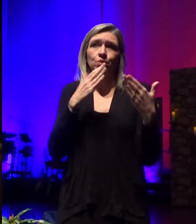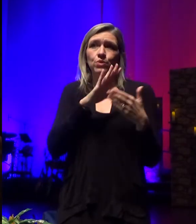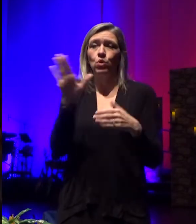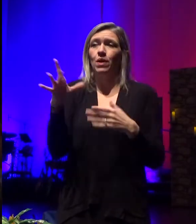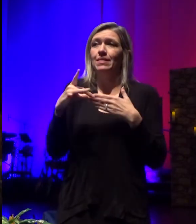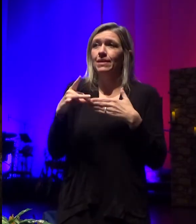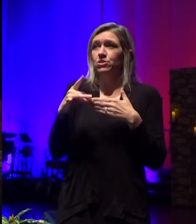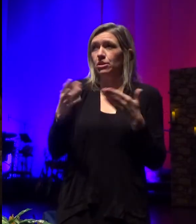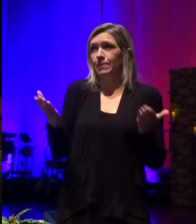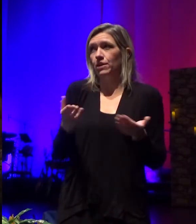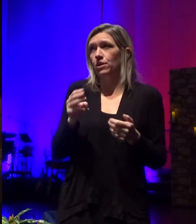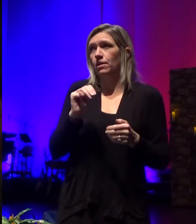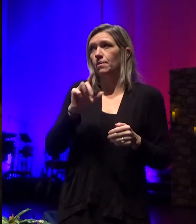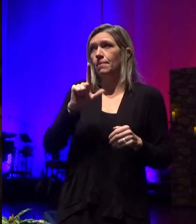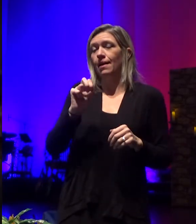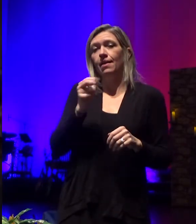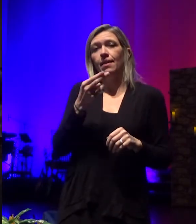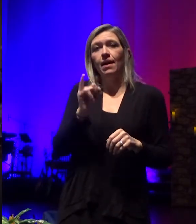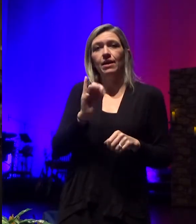Church.